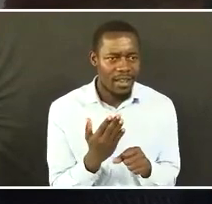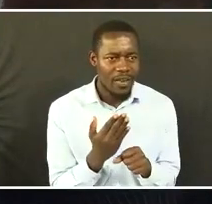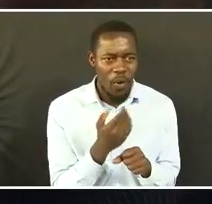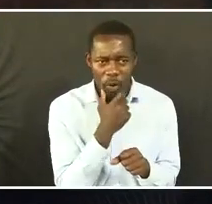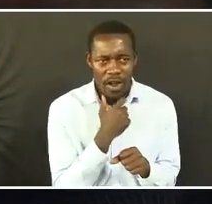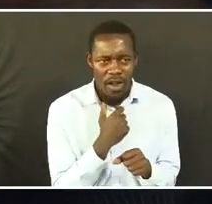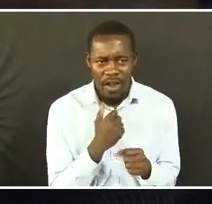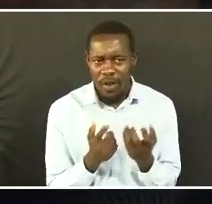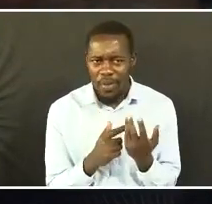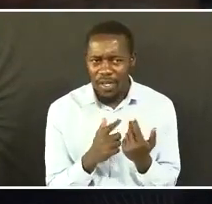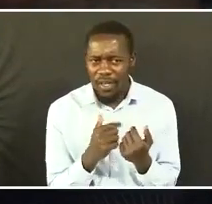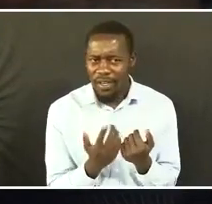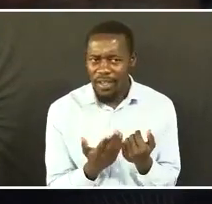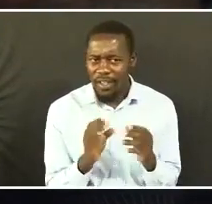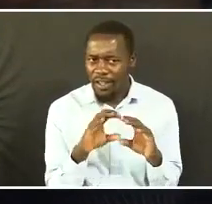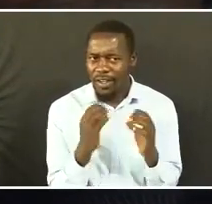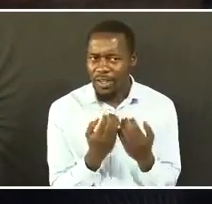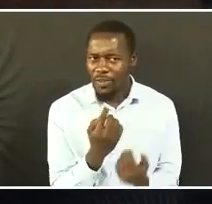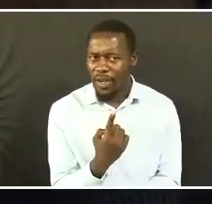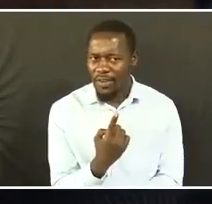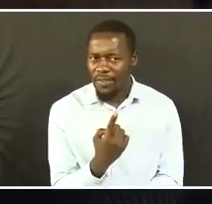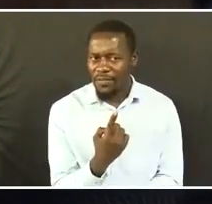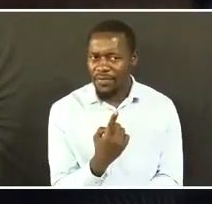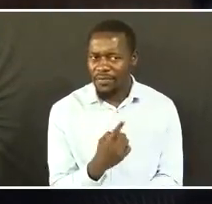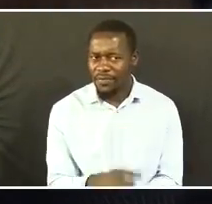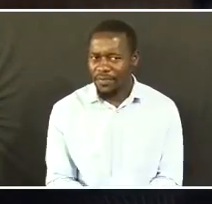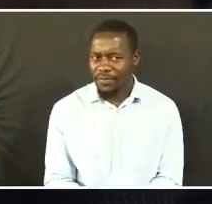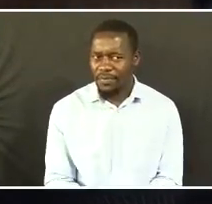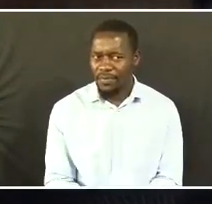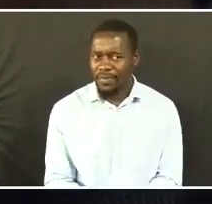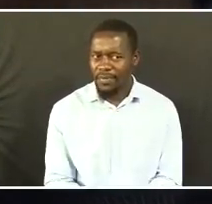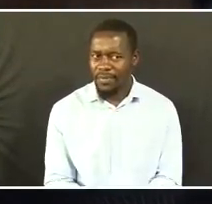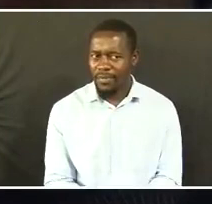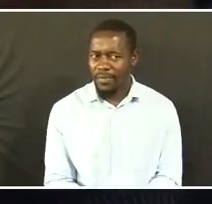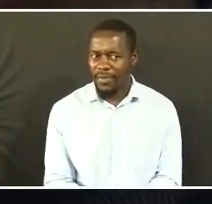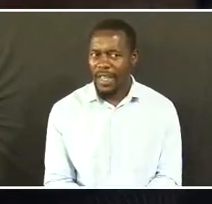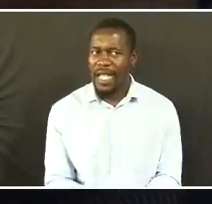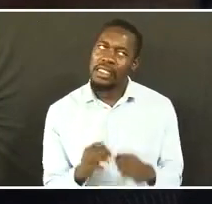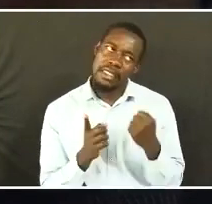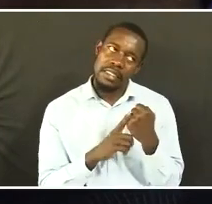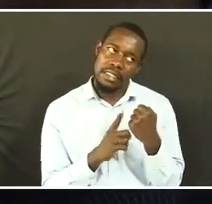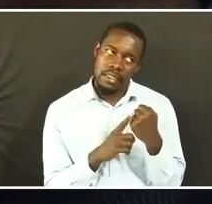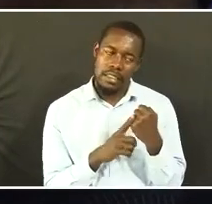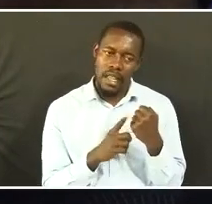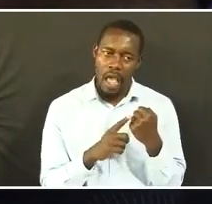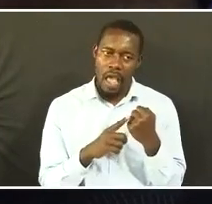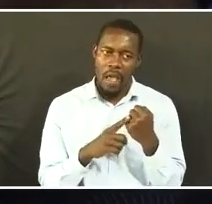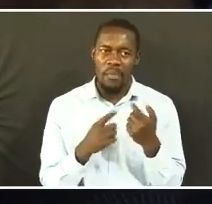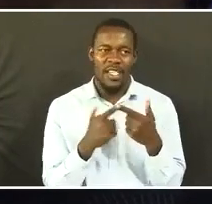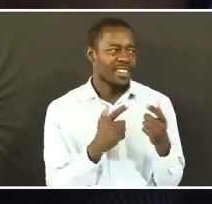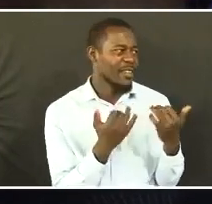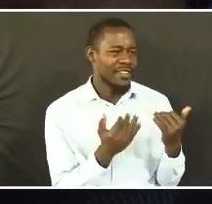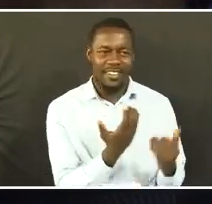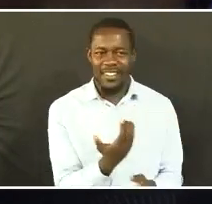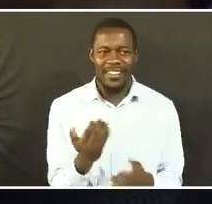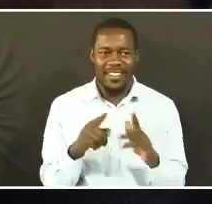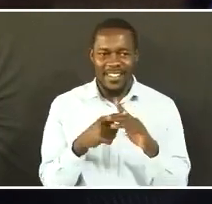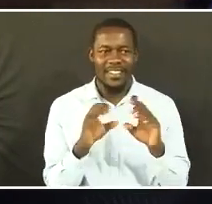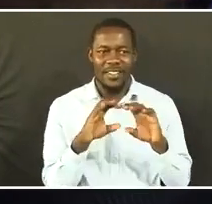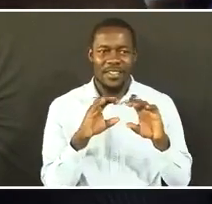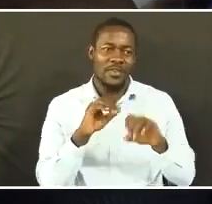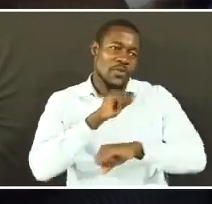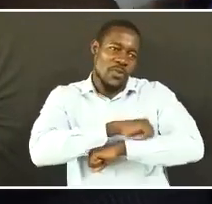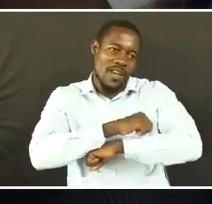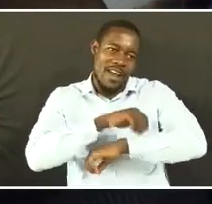six, the original standard one. Please, quickly. Three. Just for no right or wrong answer today.